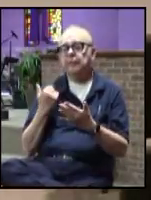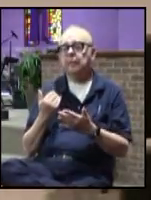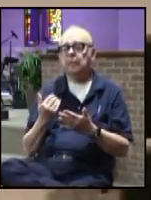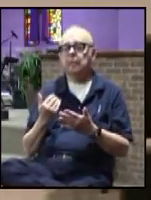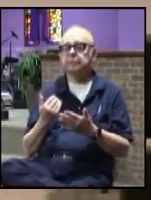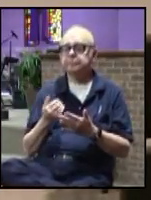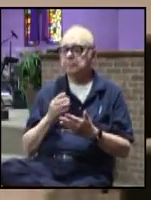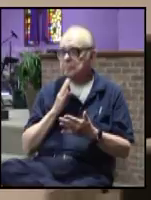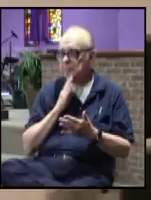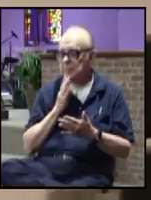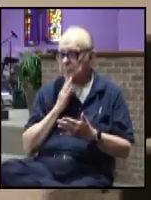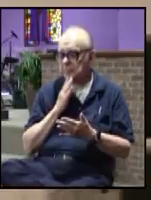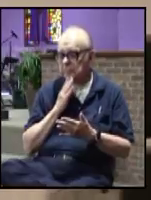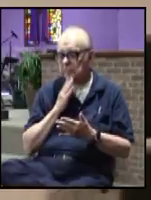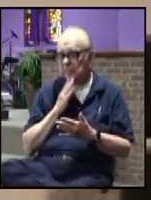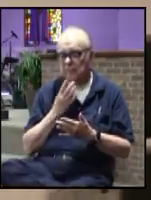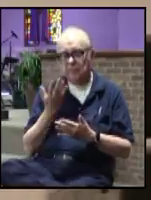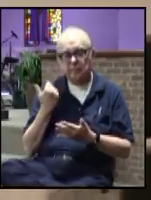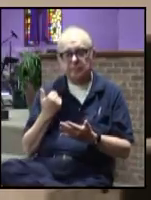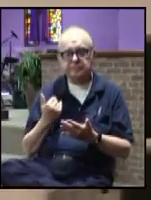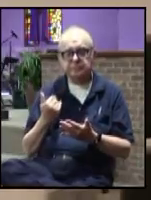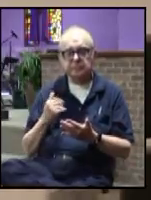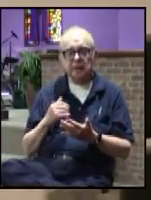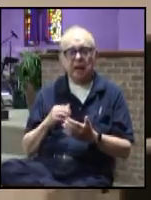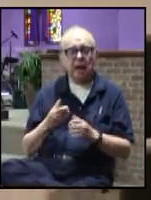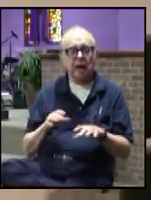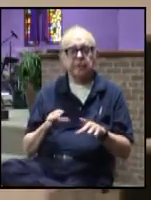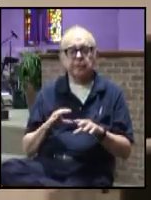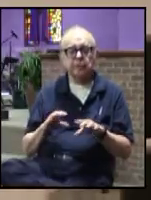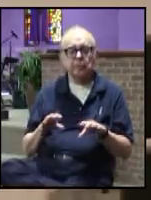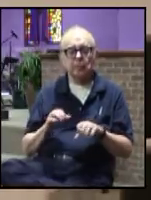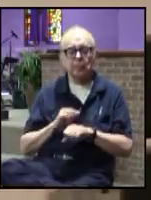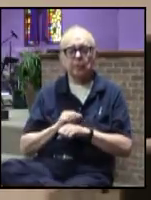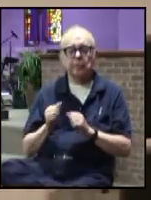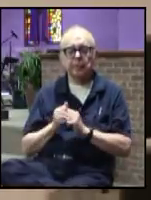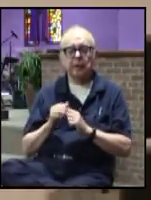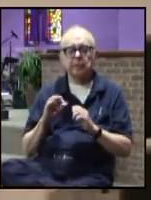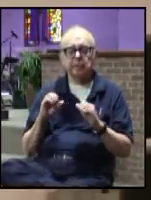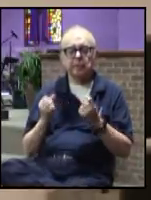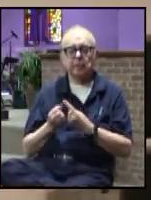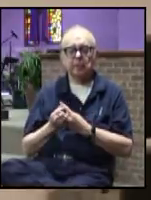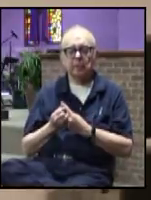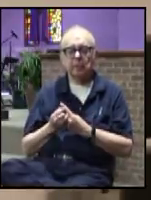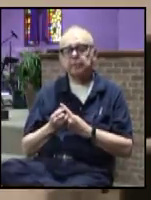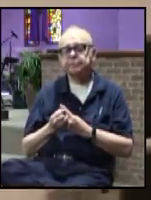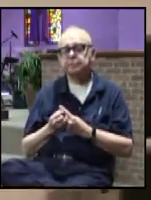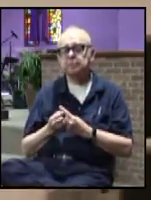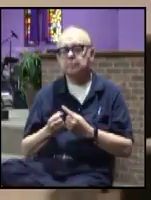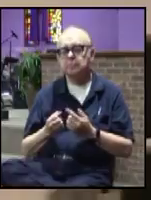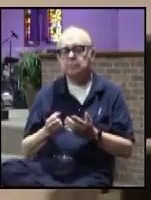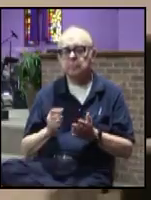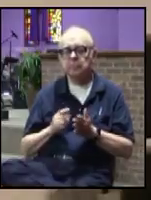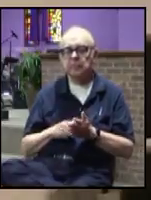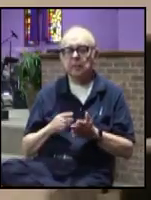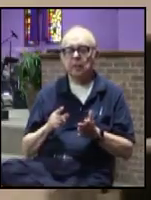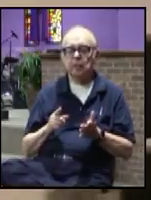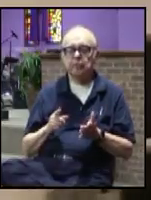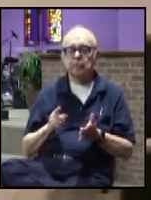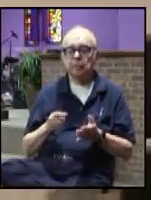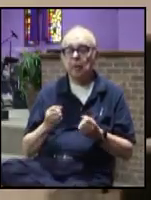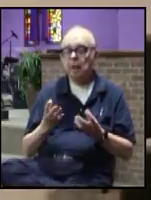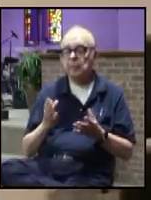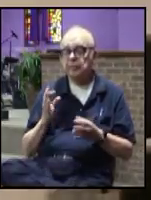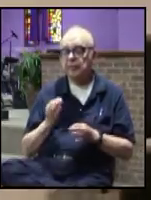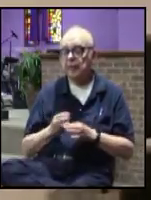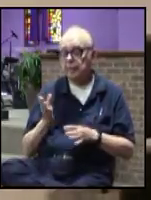before. Let's talk about the day before that. How did you handle that situation? How you handled that situation shows how much